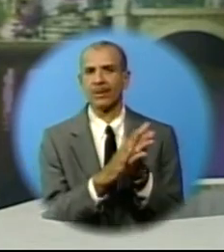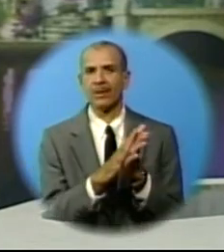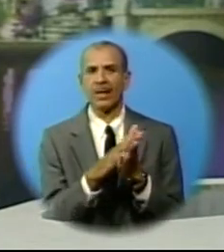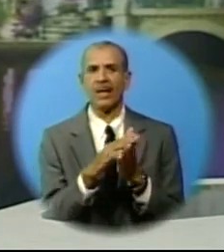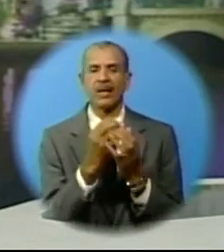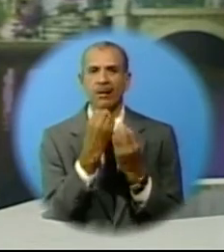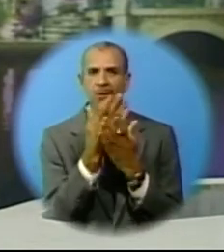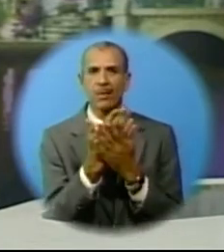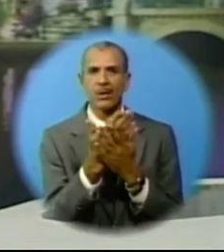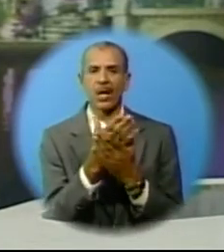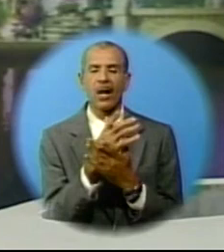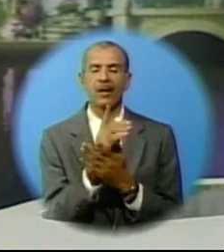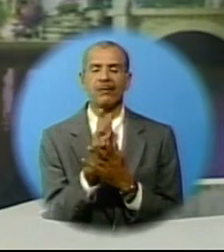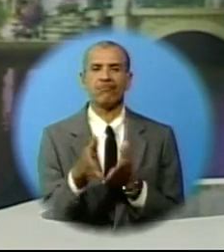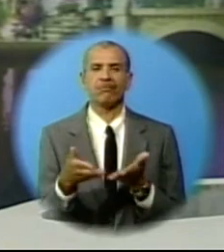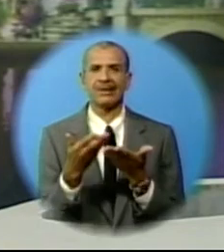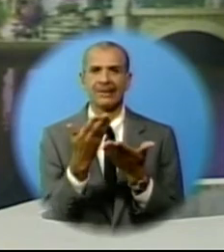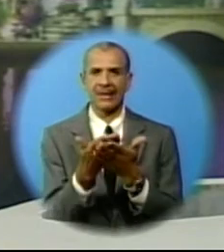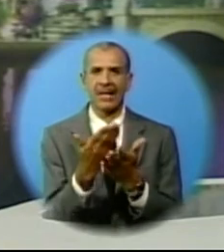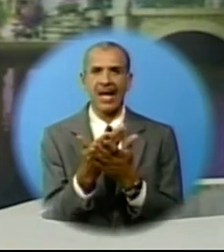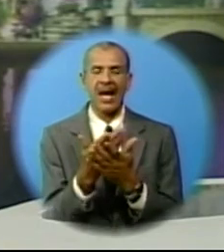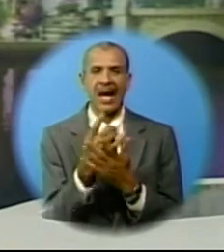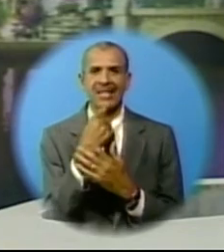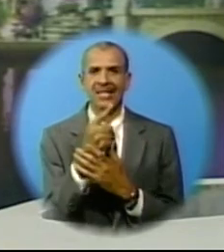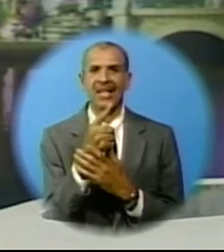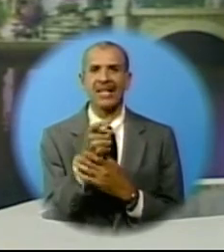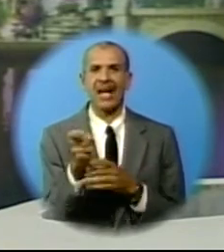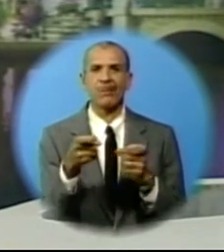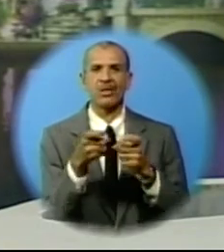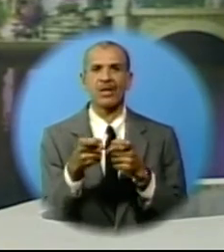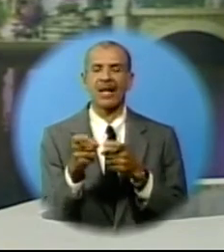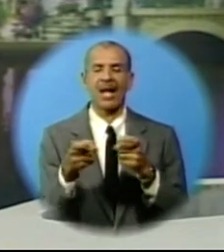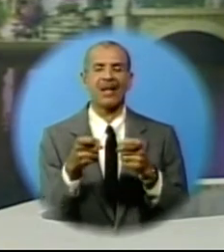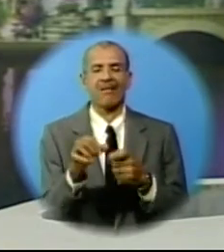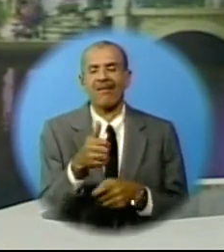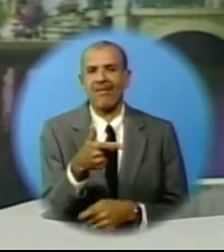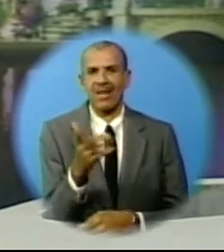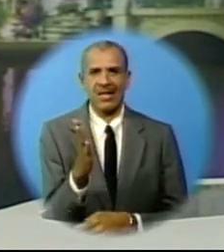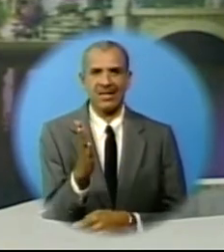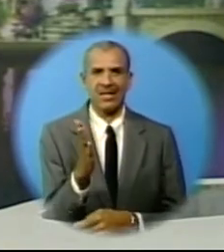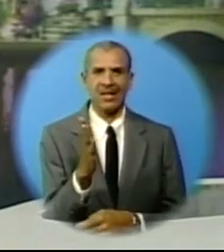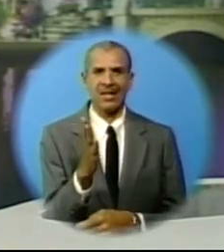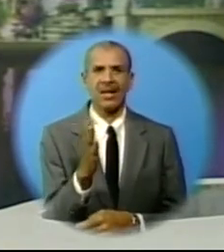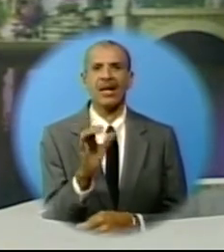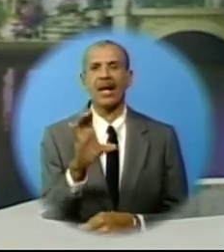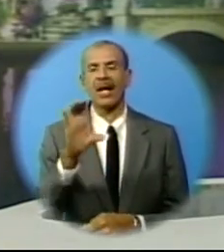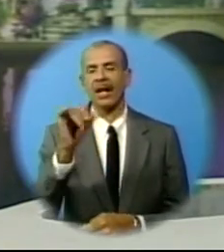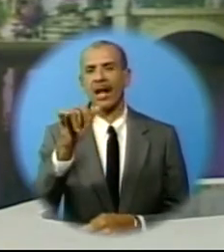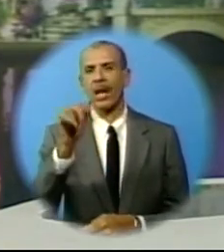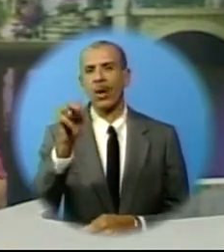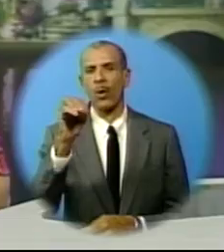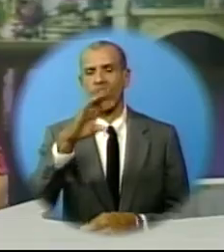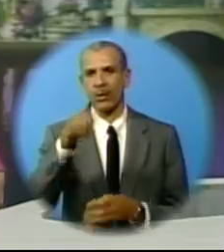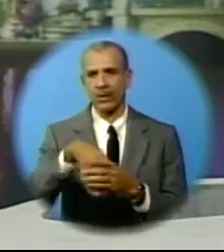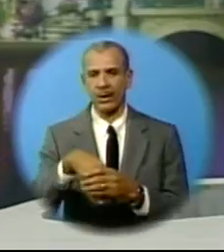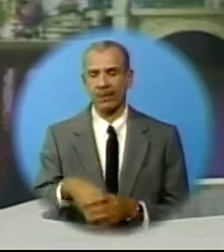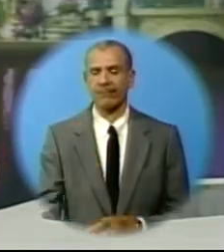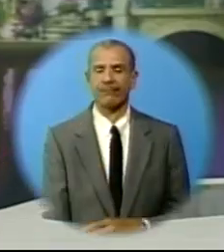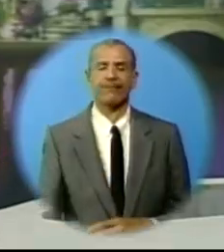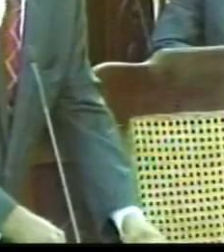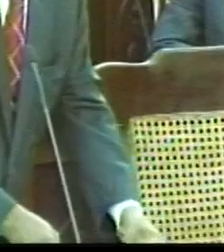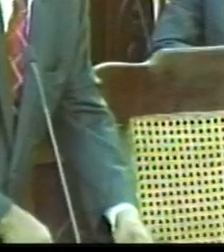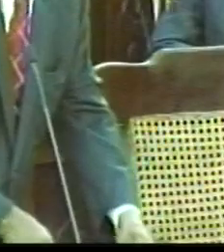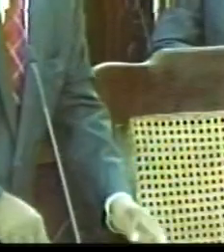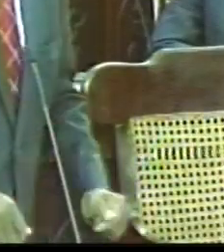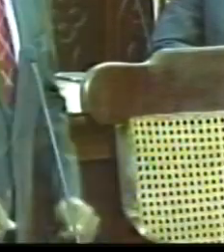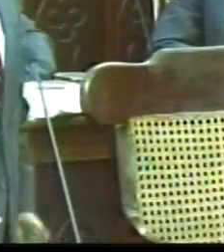the motion while knocking the administration for handling a number of issues, including CLICO. Nothing has